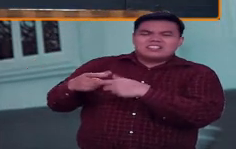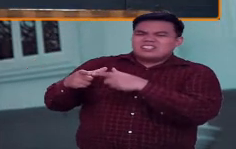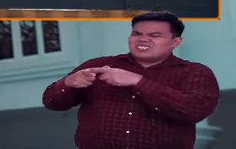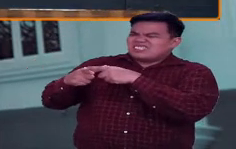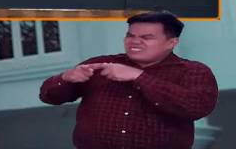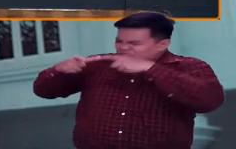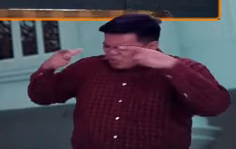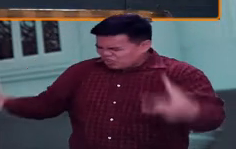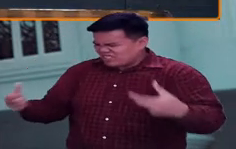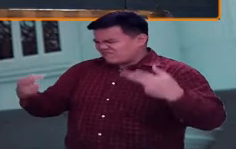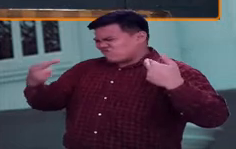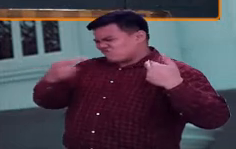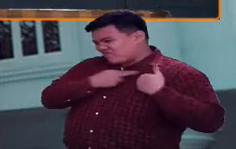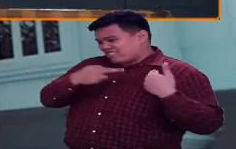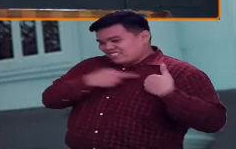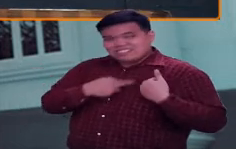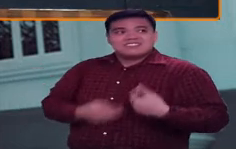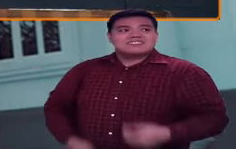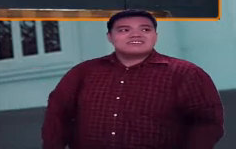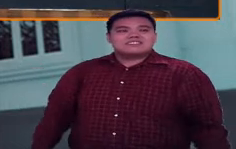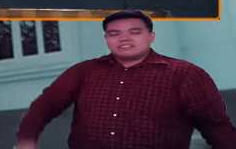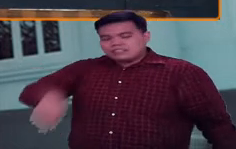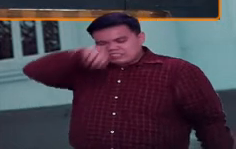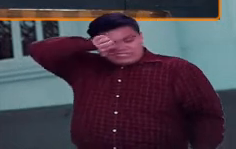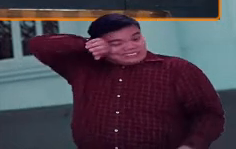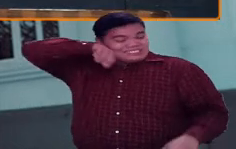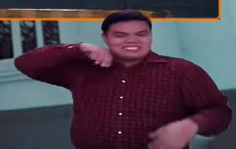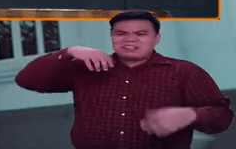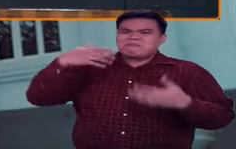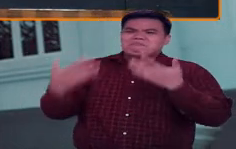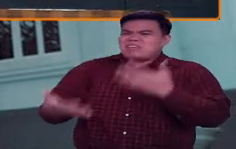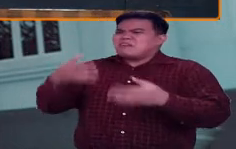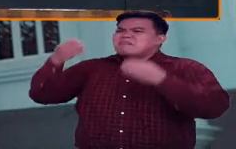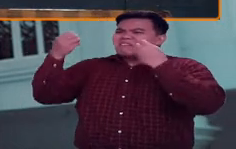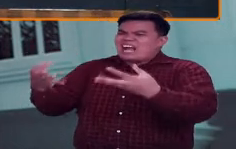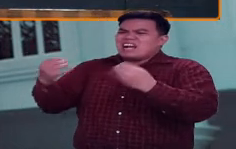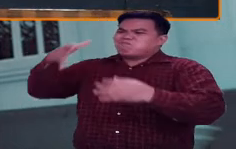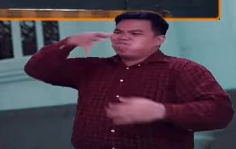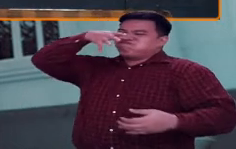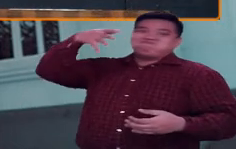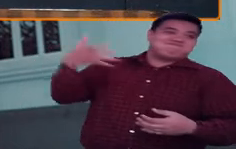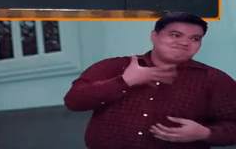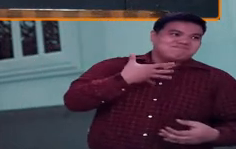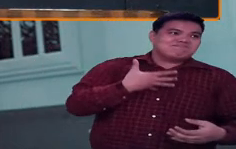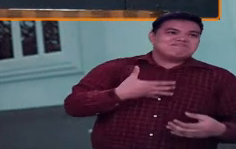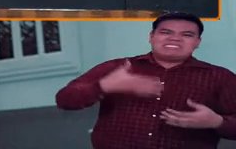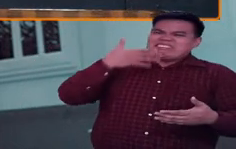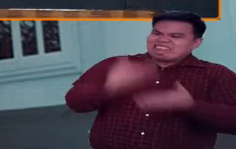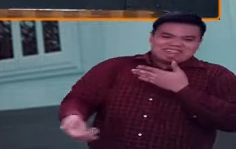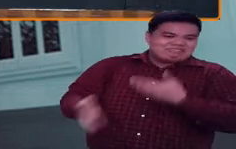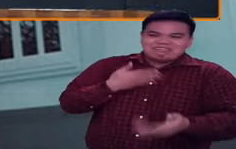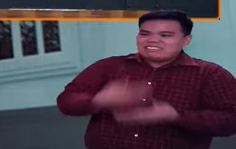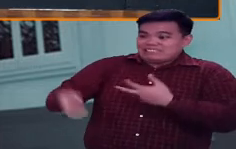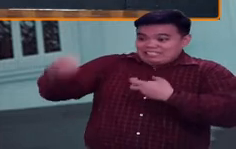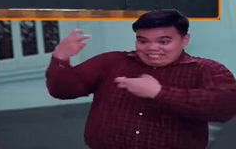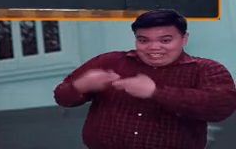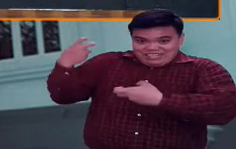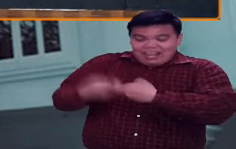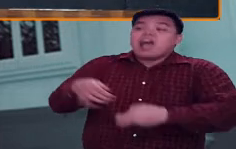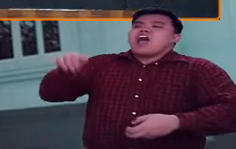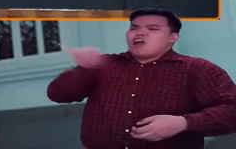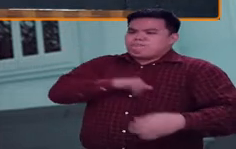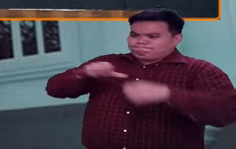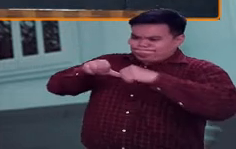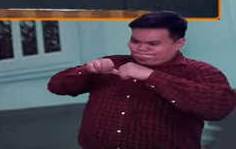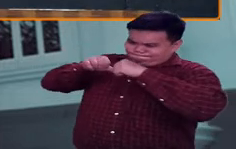large task, that this will be could be a time of rejection by people, even though it's going to be very hard, I'm going